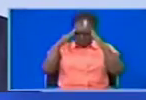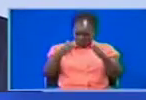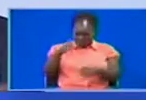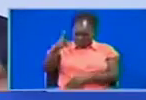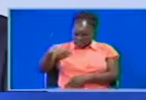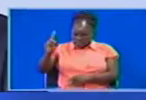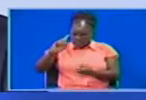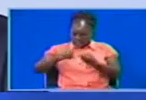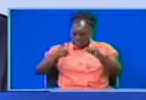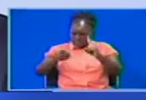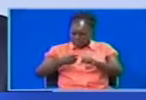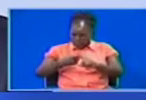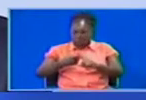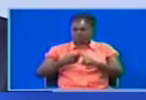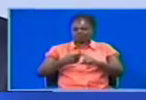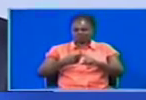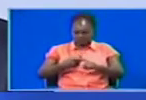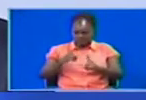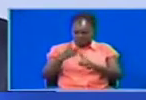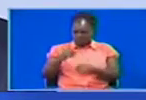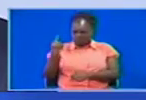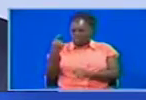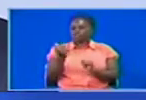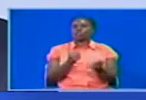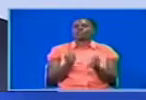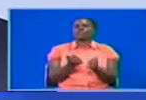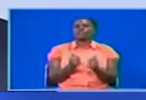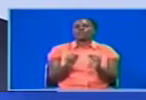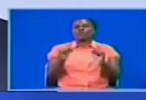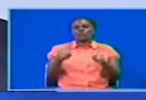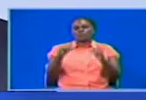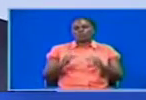of excellence from the first blue jacket, we